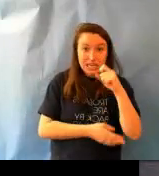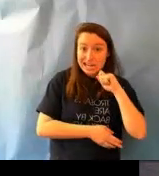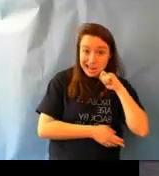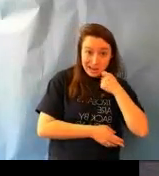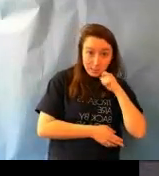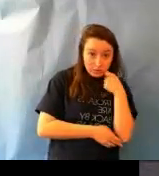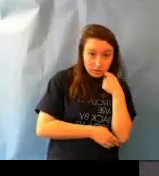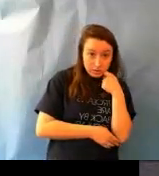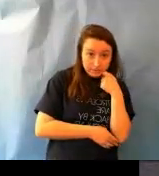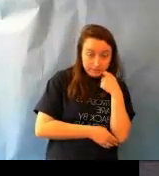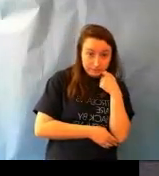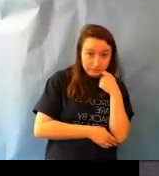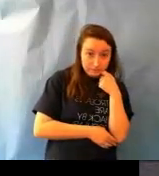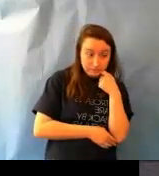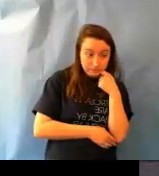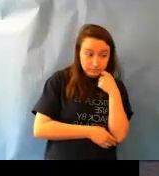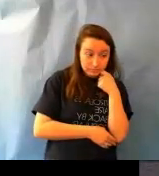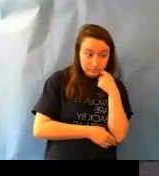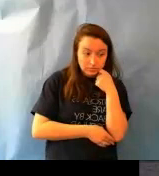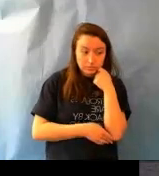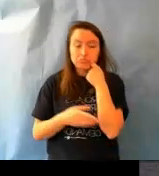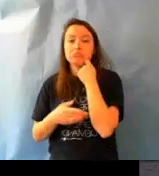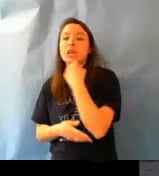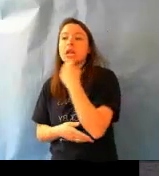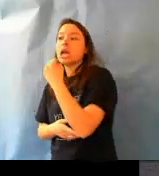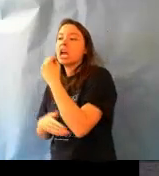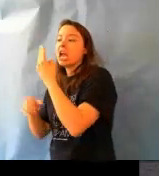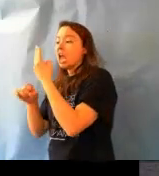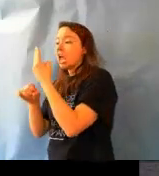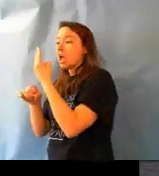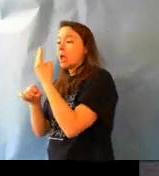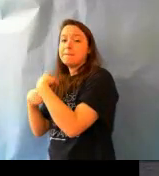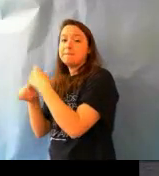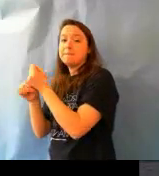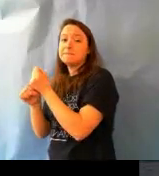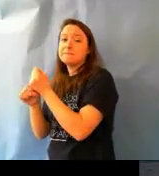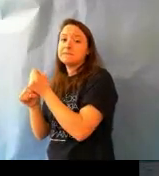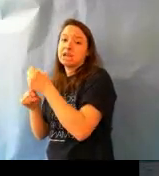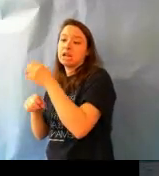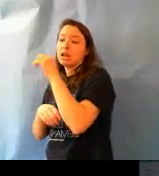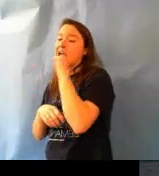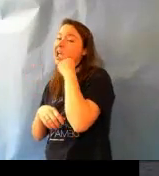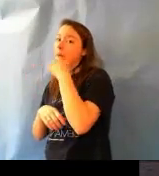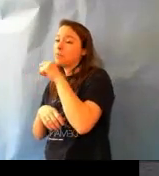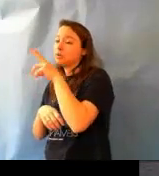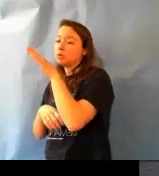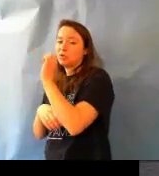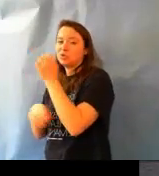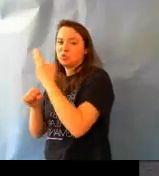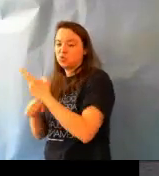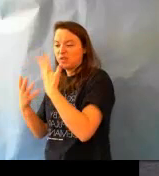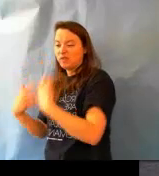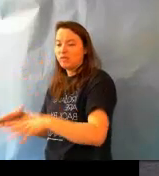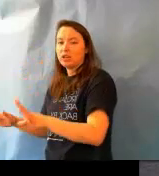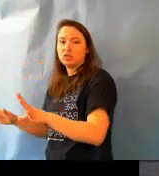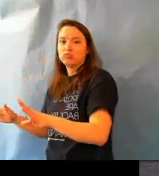important. She used 8 of them to make applesauce. If she used them, do I